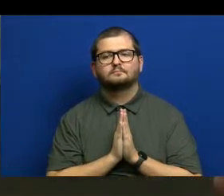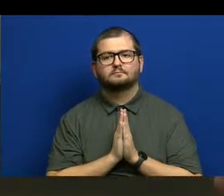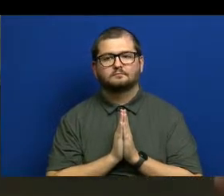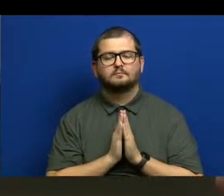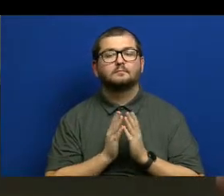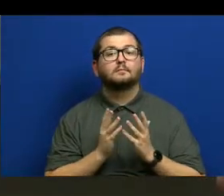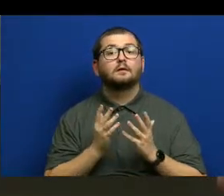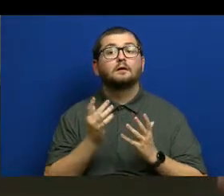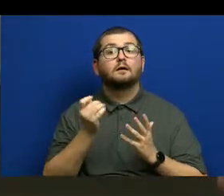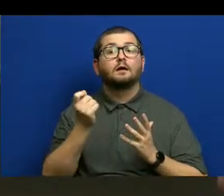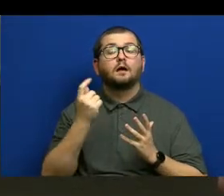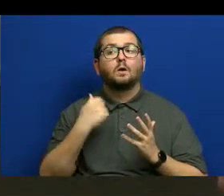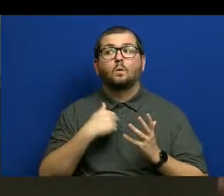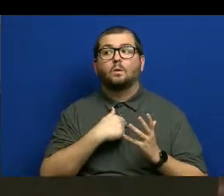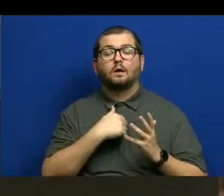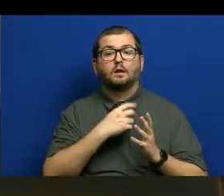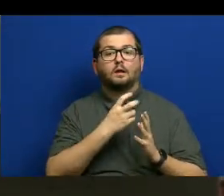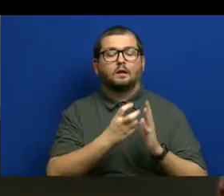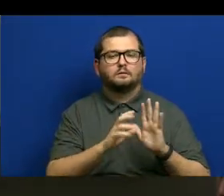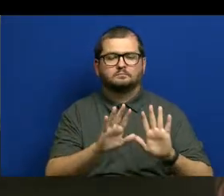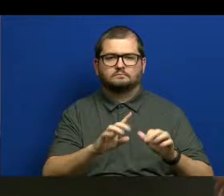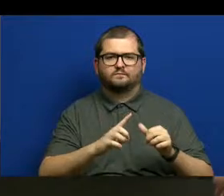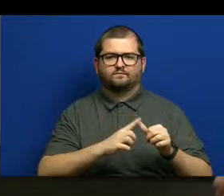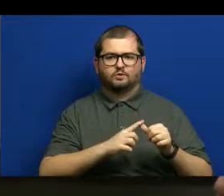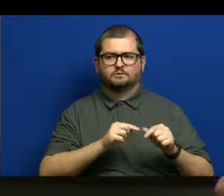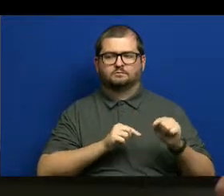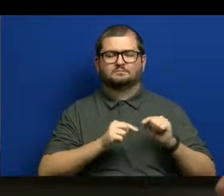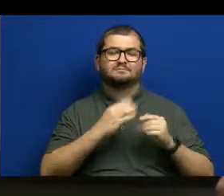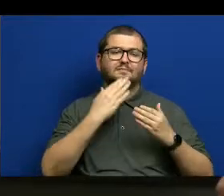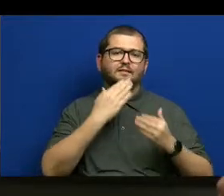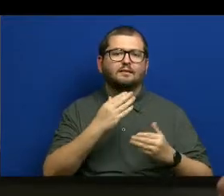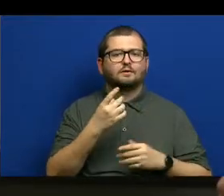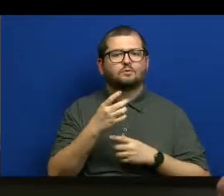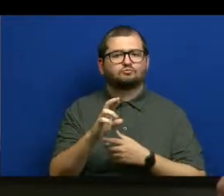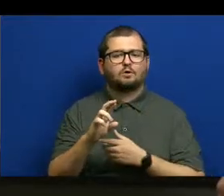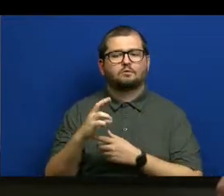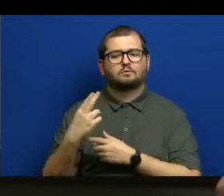Before we get into that, I want to say thank you, Dr. Harvey, for